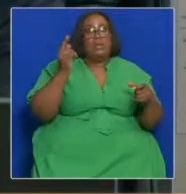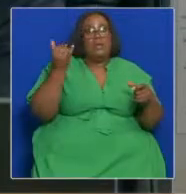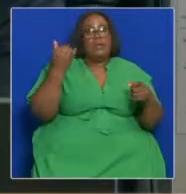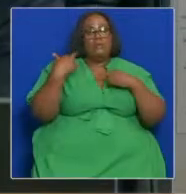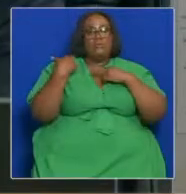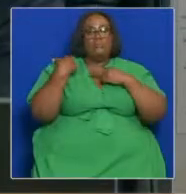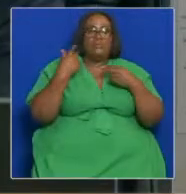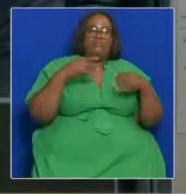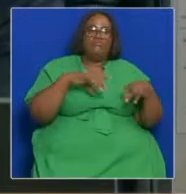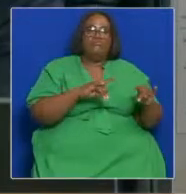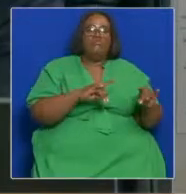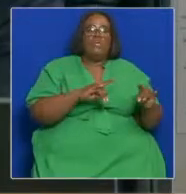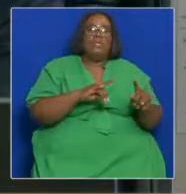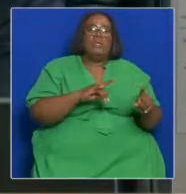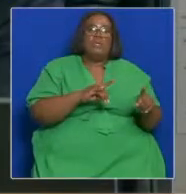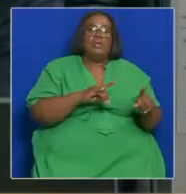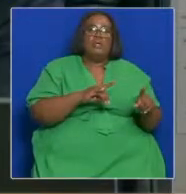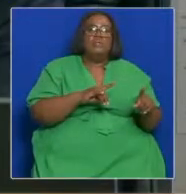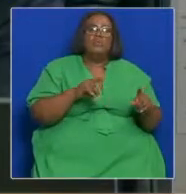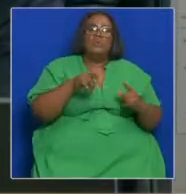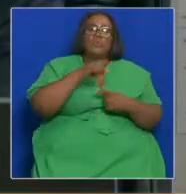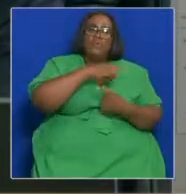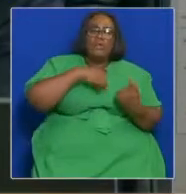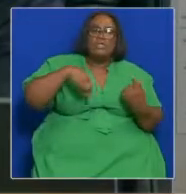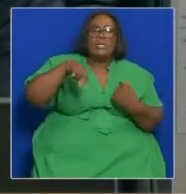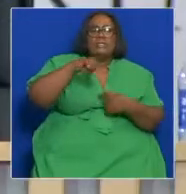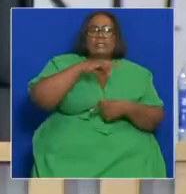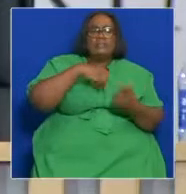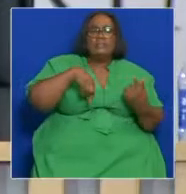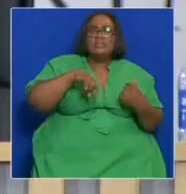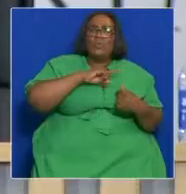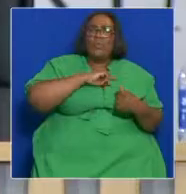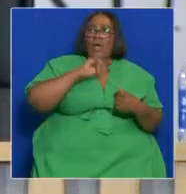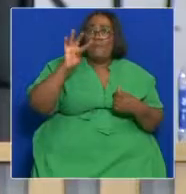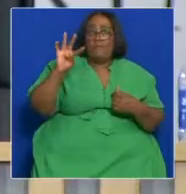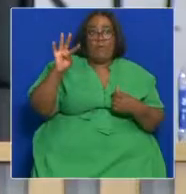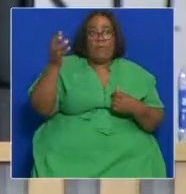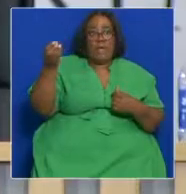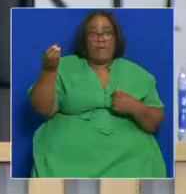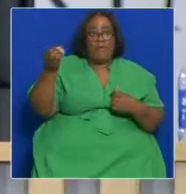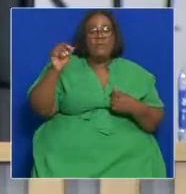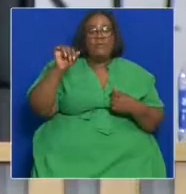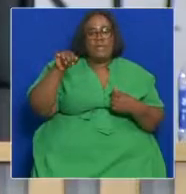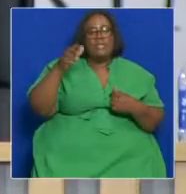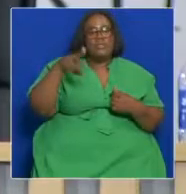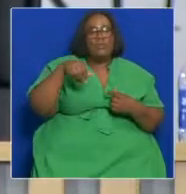Would they rotate because there's what, 4 of them? Or Yes, yes, they would rotate. All